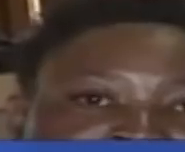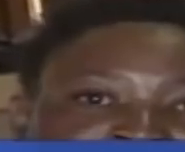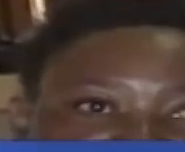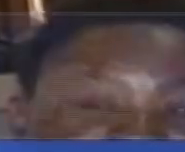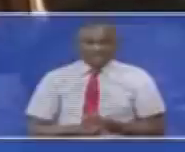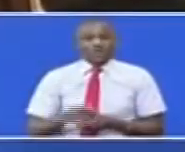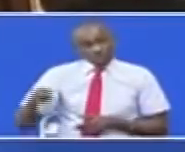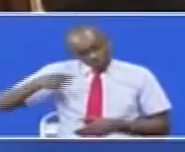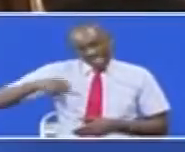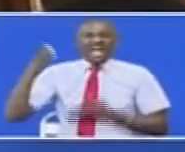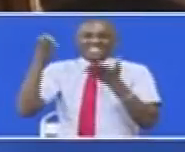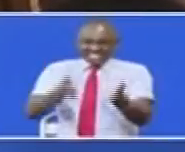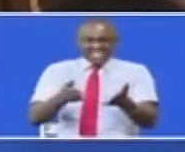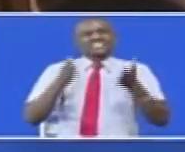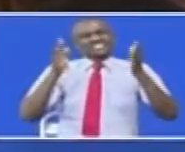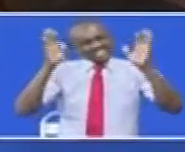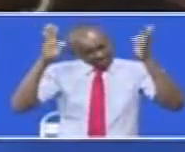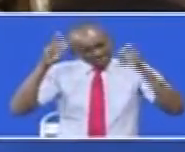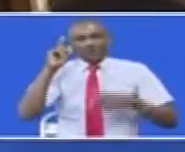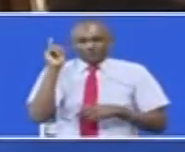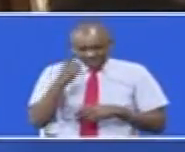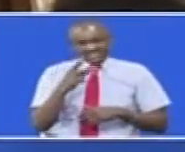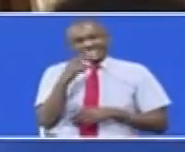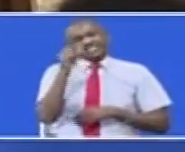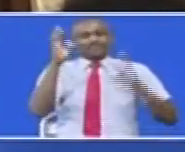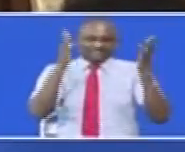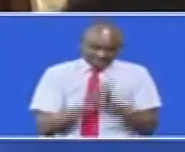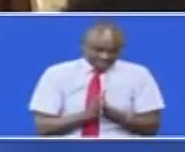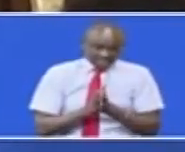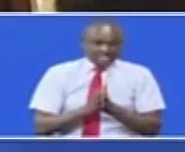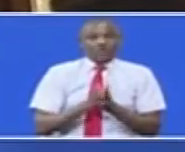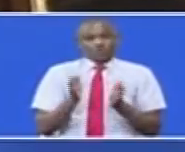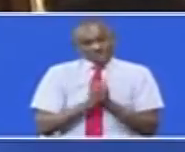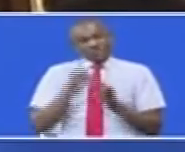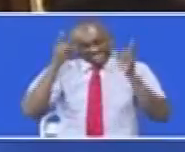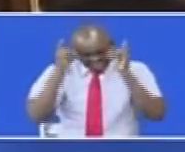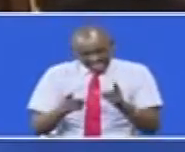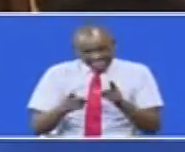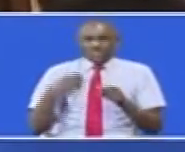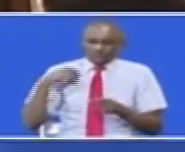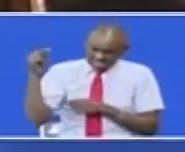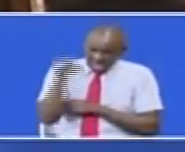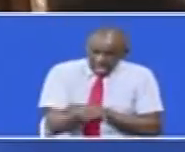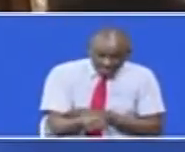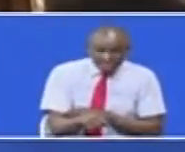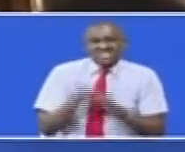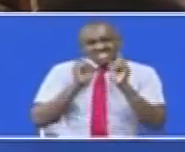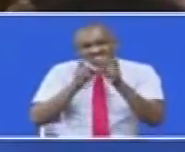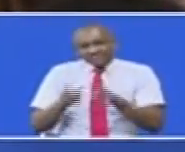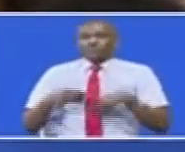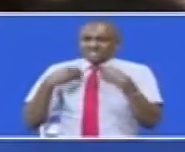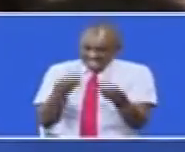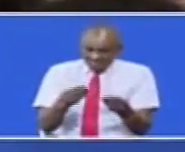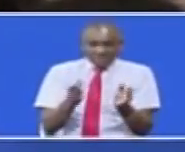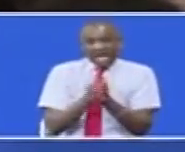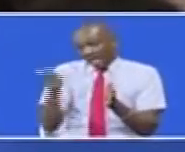We are here celebrating our first ever Christmas. So we decided, let's get the gifts, let's bring the famous